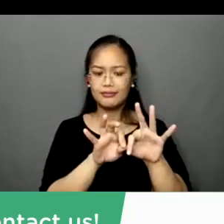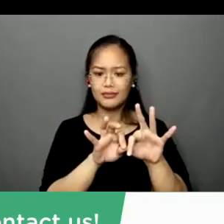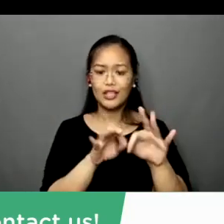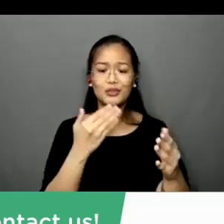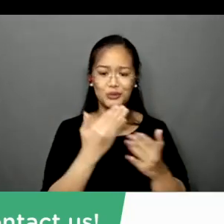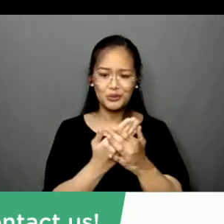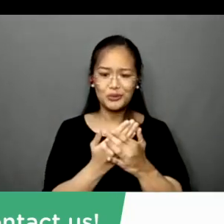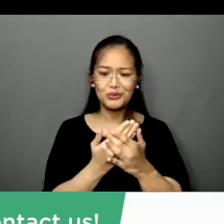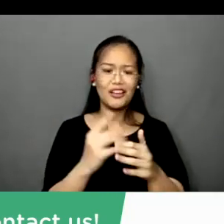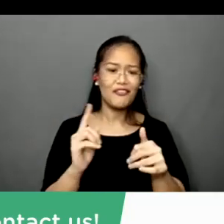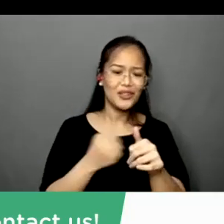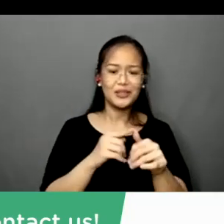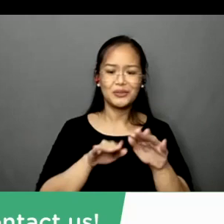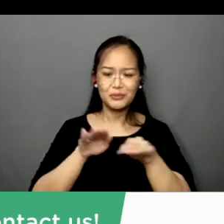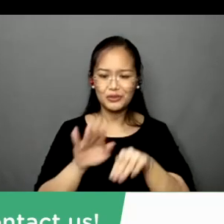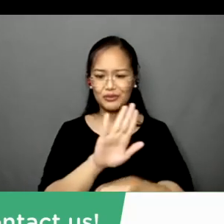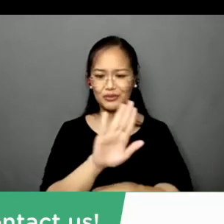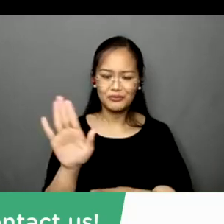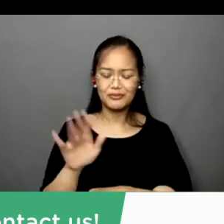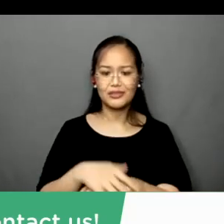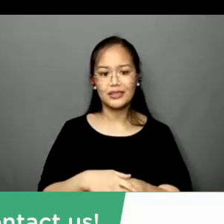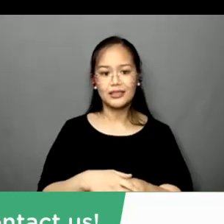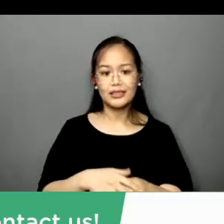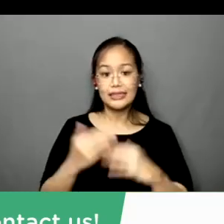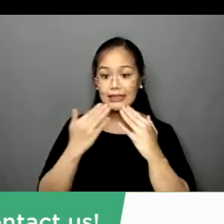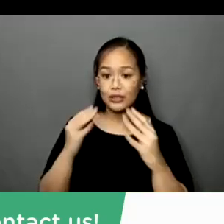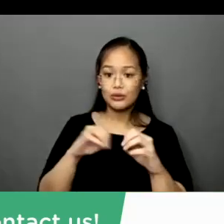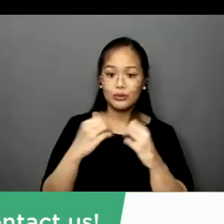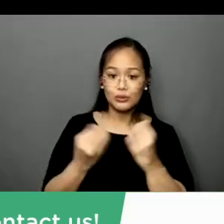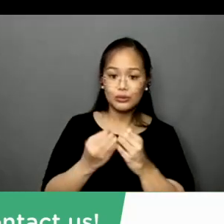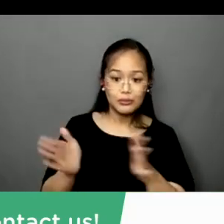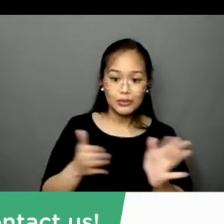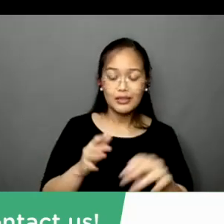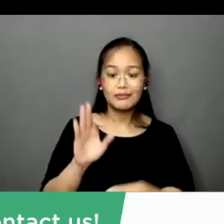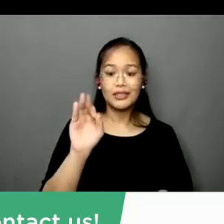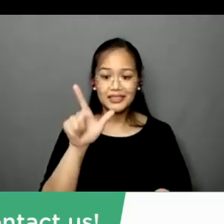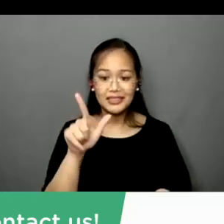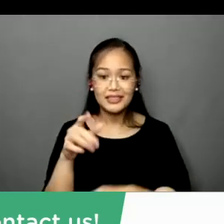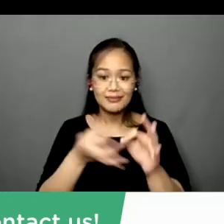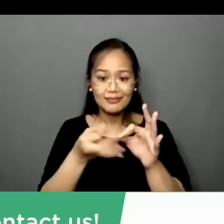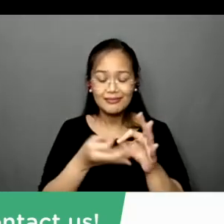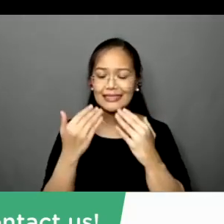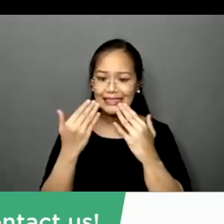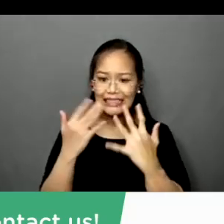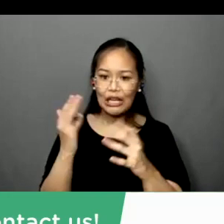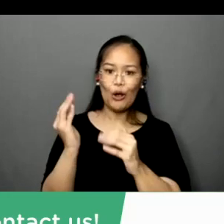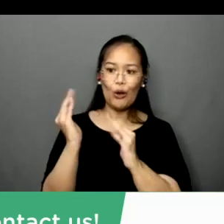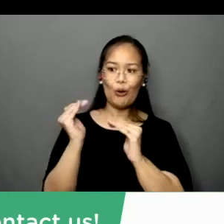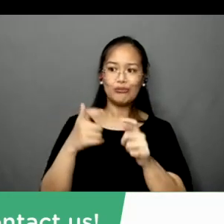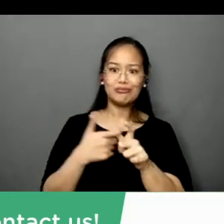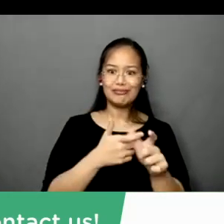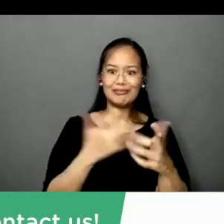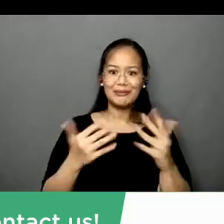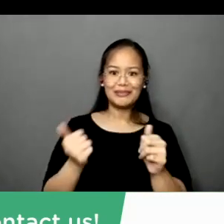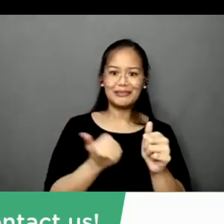move. For the organizers, thank you. For FSL team members, I hope it was okay to keep up. I understand I can sometimes talk pretty